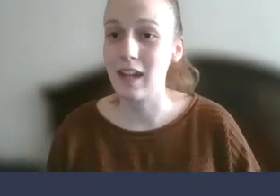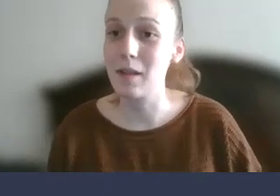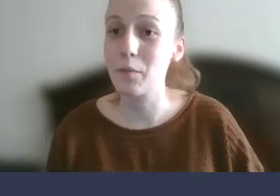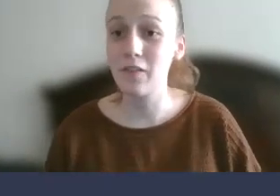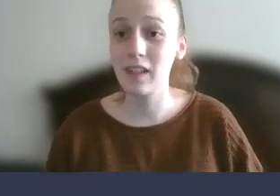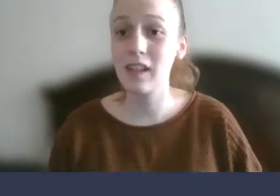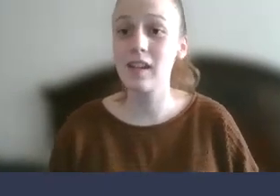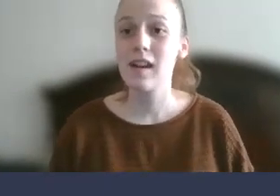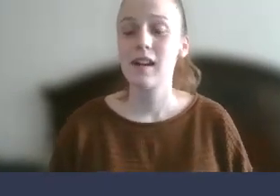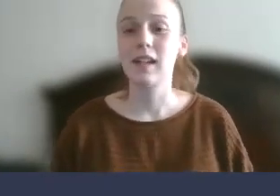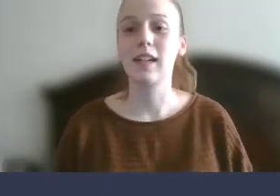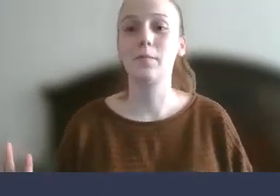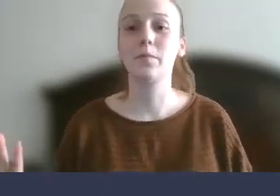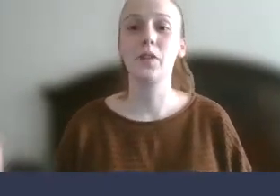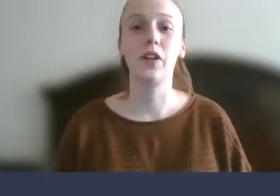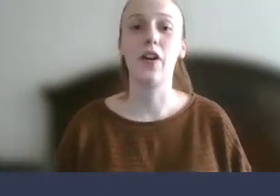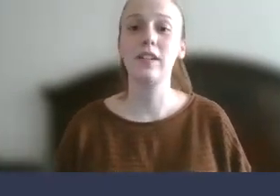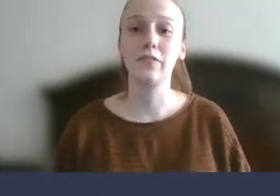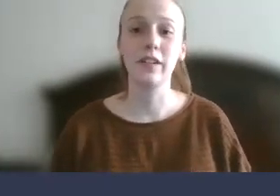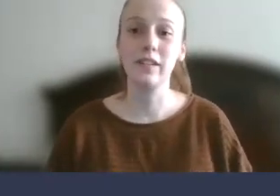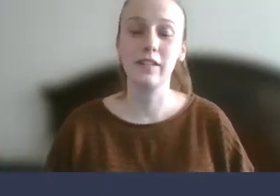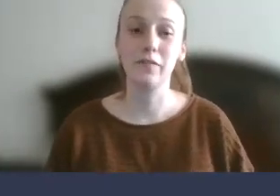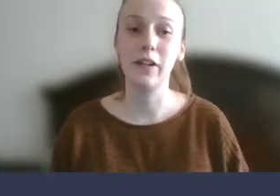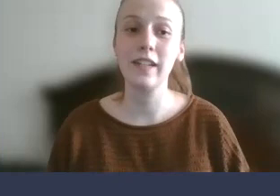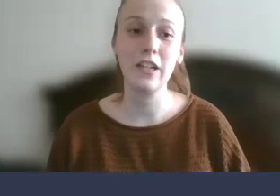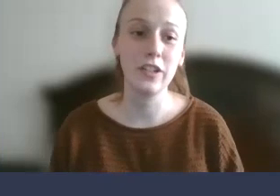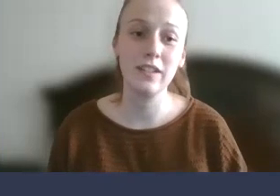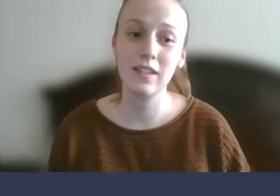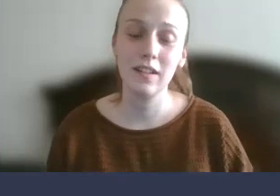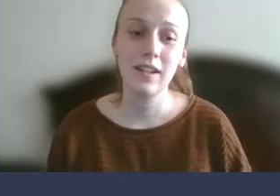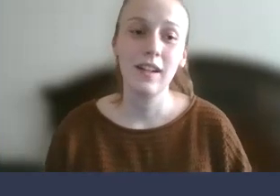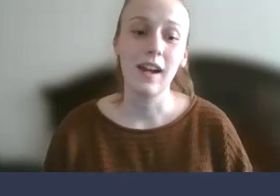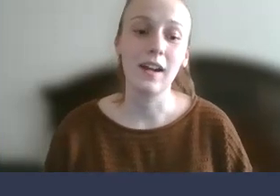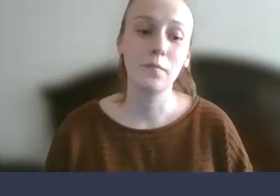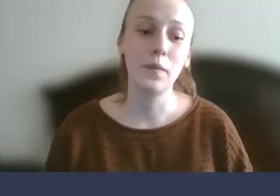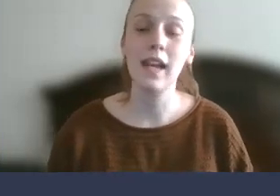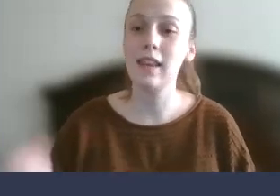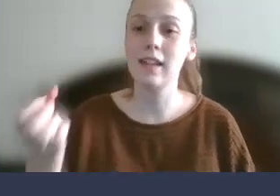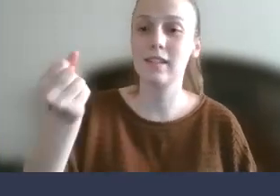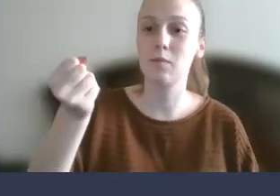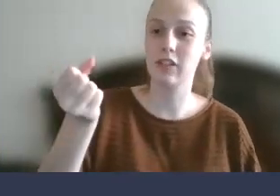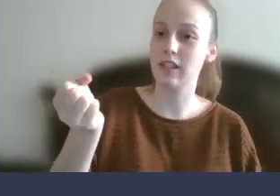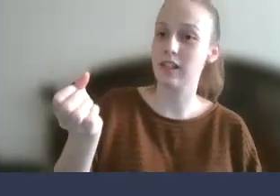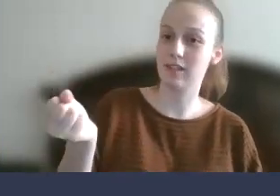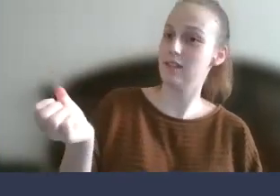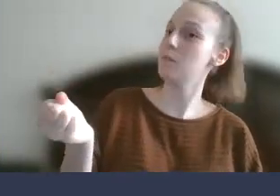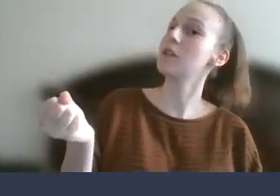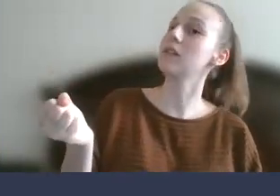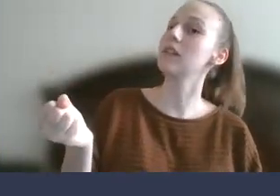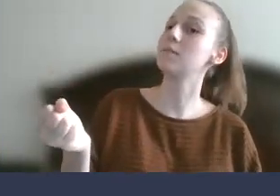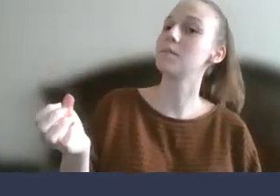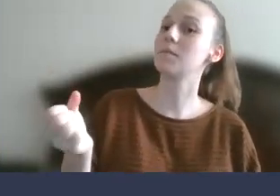might not sign them perfectly. So there are different variations, but anything similar to